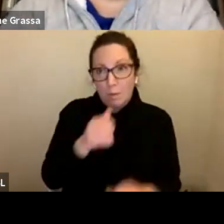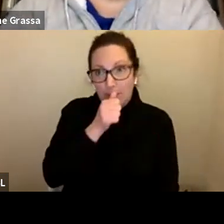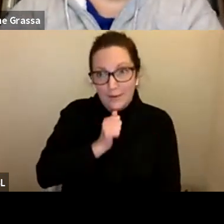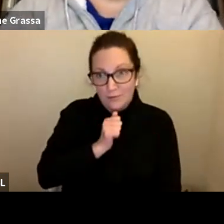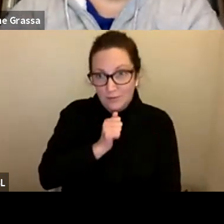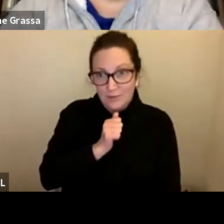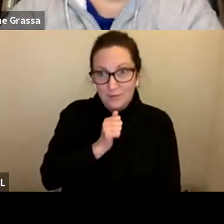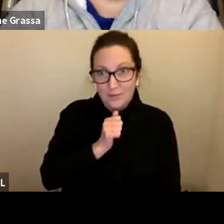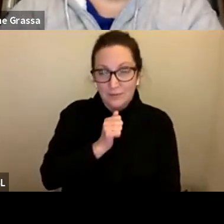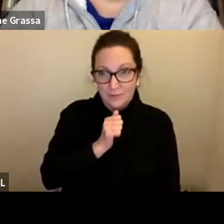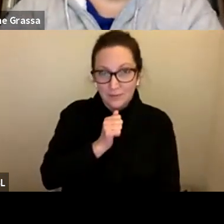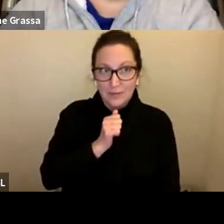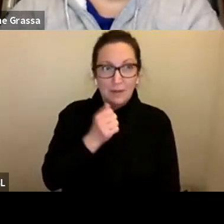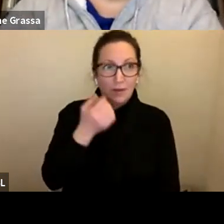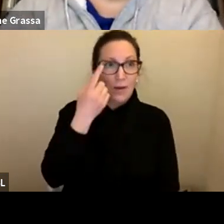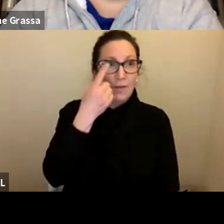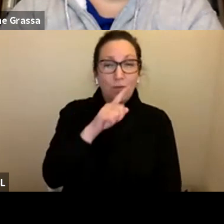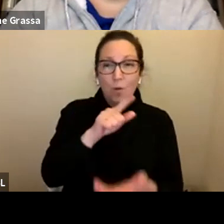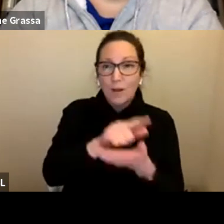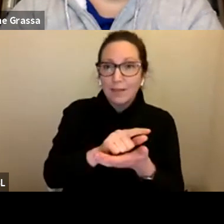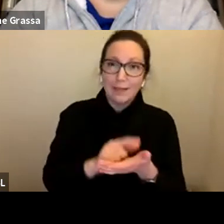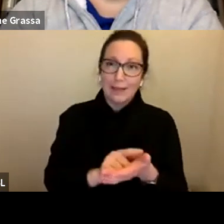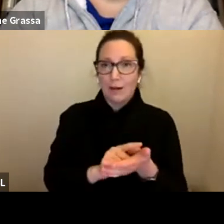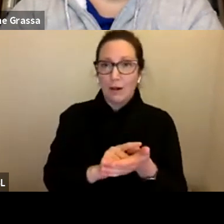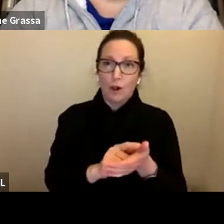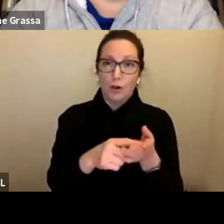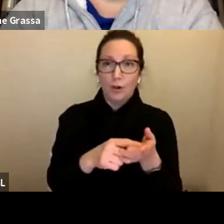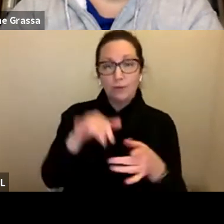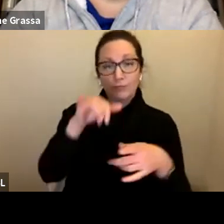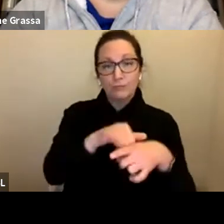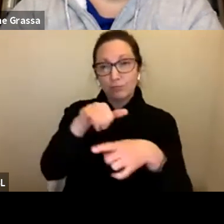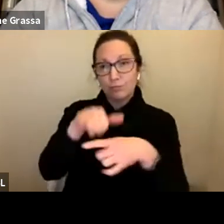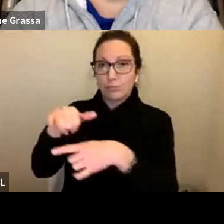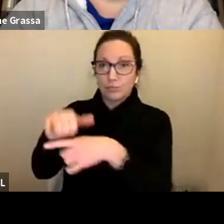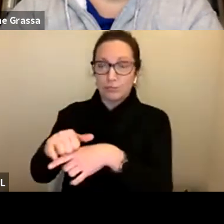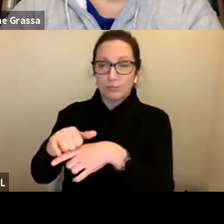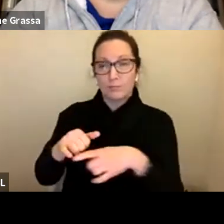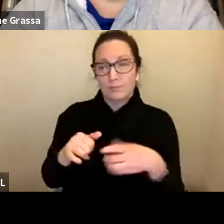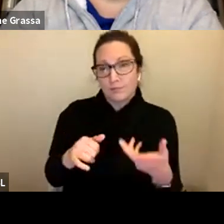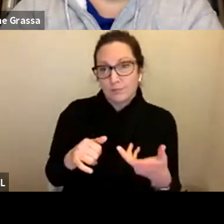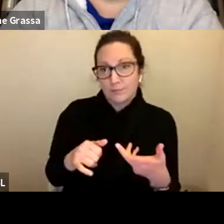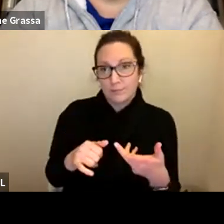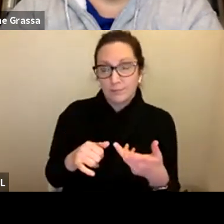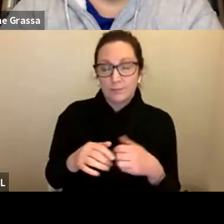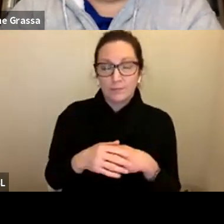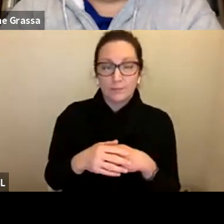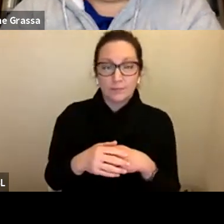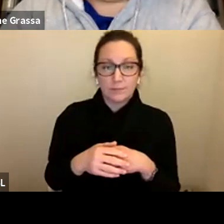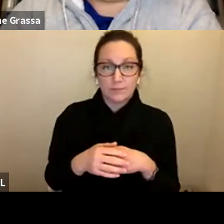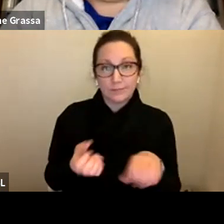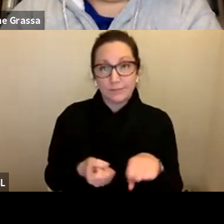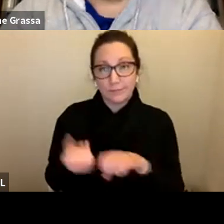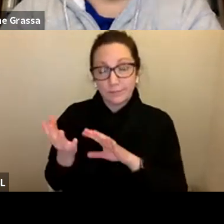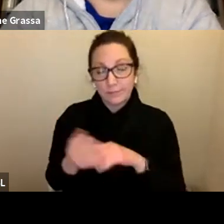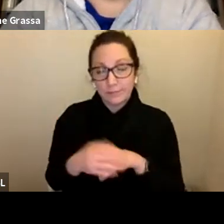for legal, quote, legal niceties. Mm-hmm. And the other guardrail, of course, is the fact that